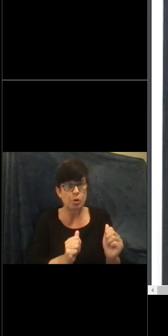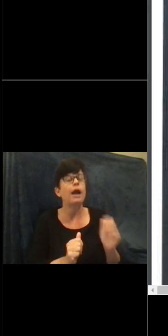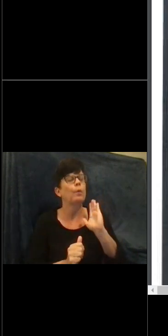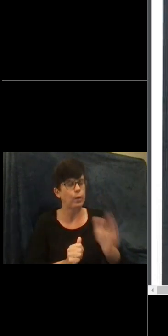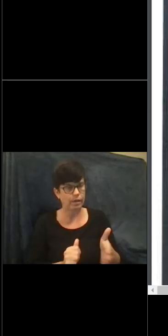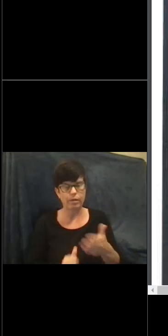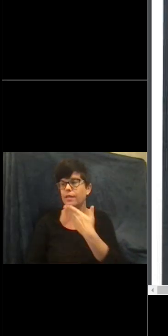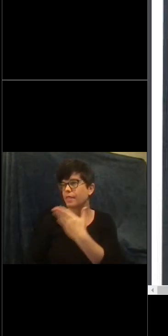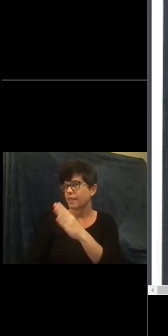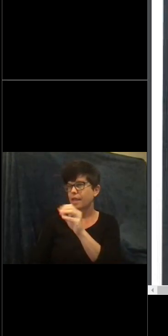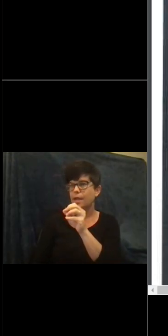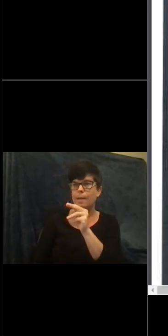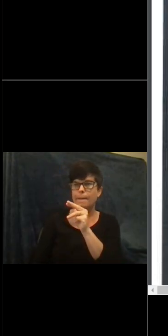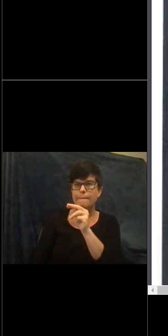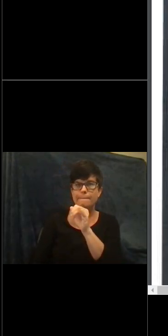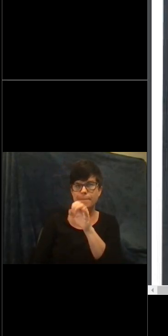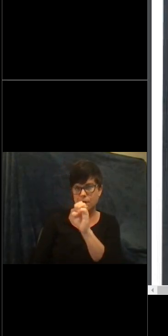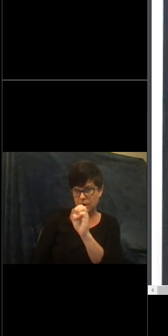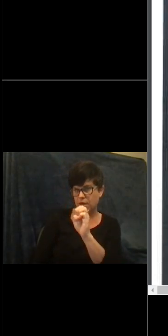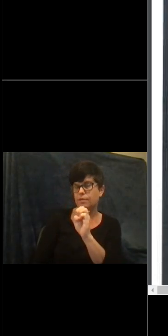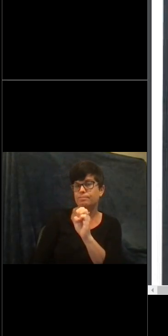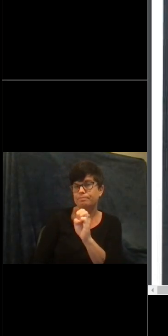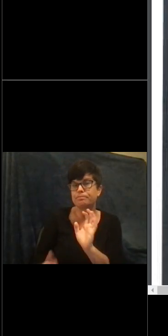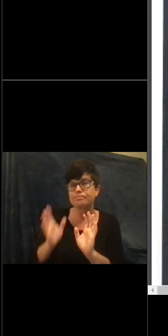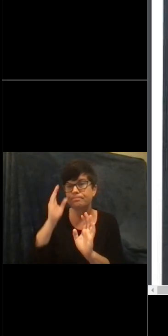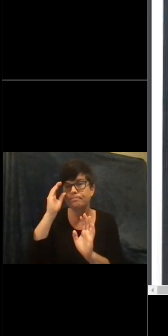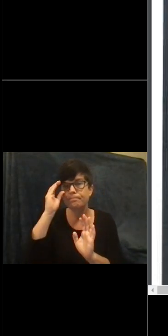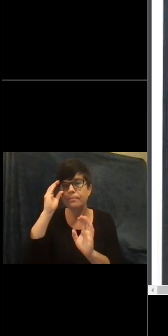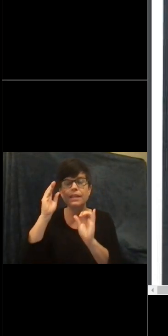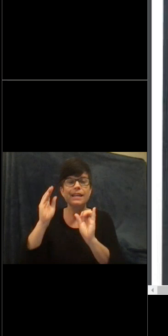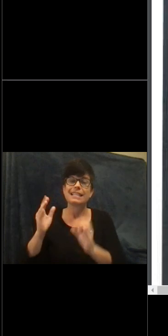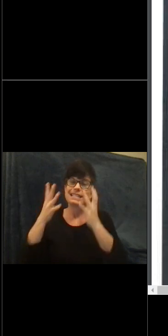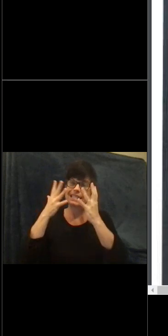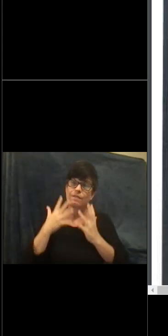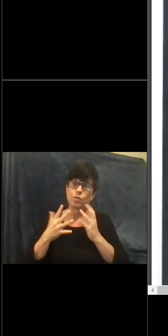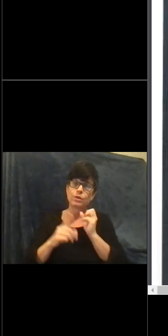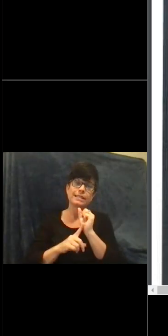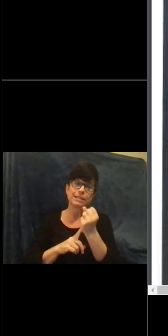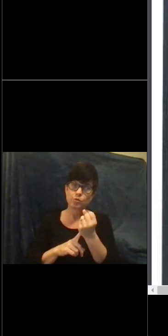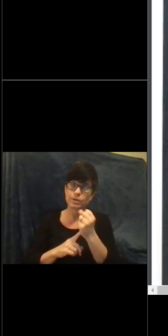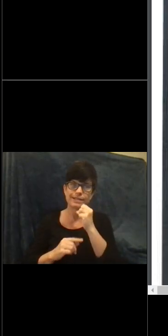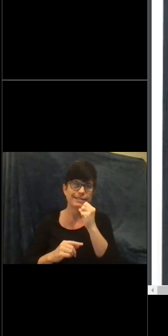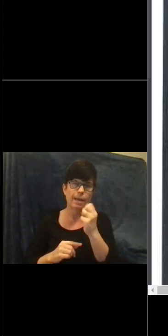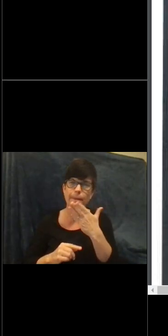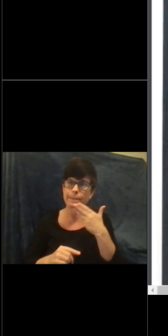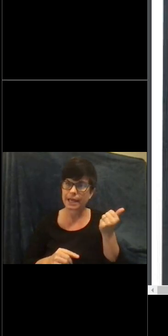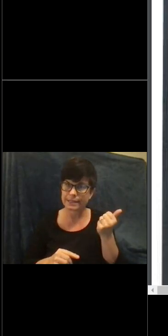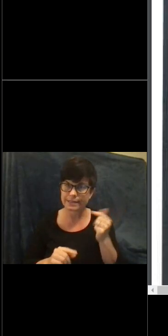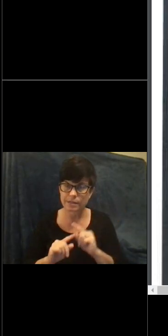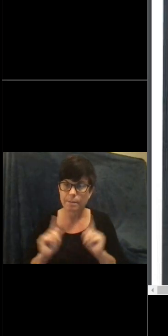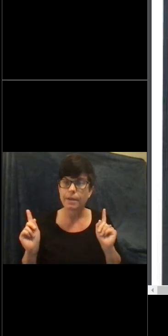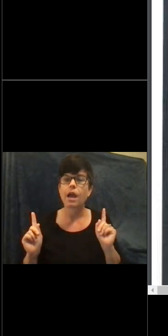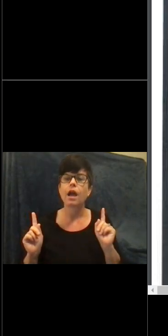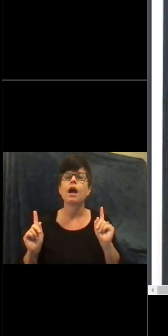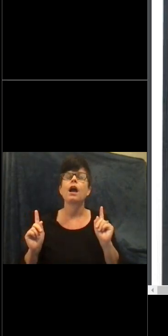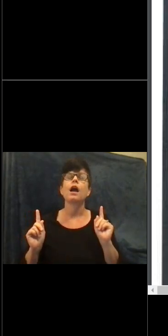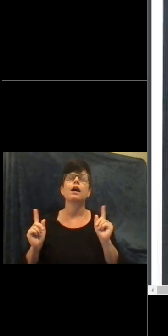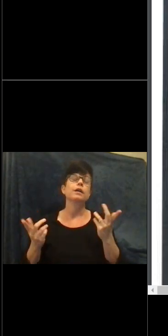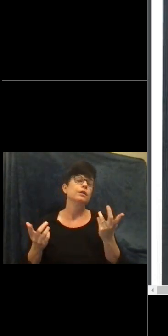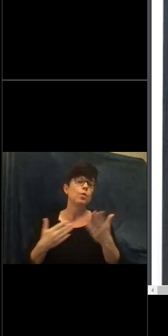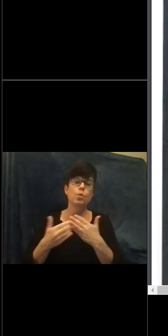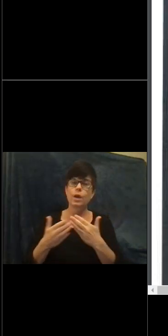Bonnie, for that. I think that, you know, it's an unfortunate situation. It's not ideal, but at the same time, you know, whatever we